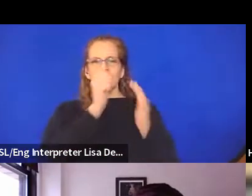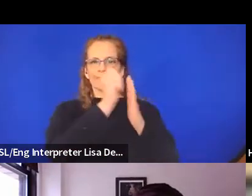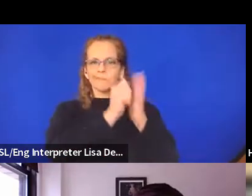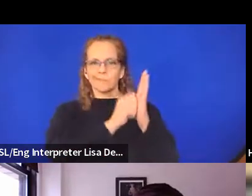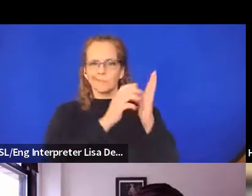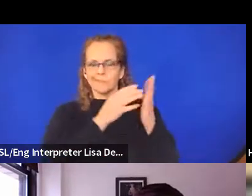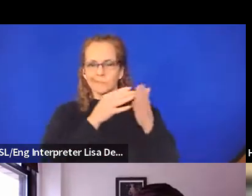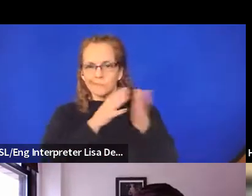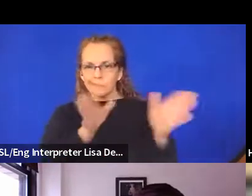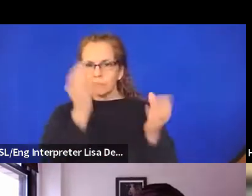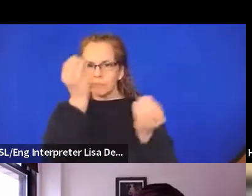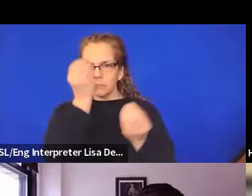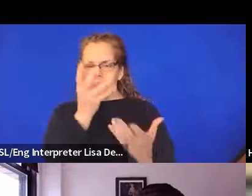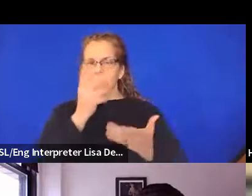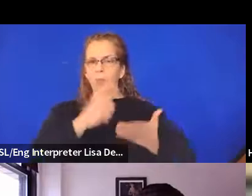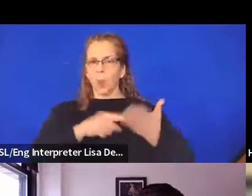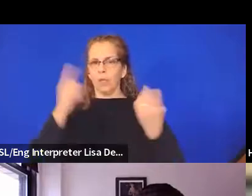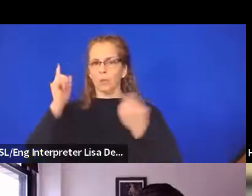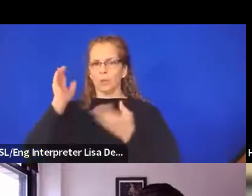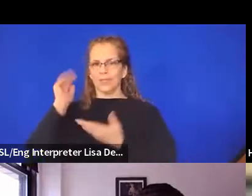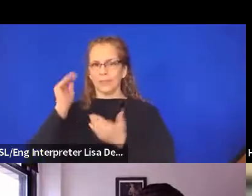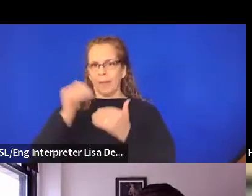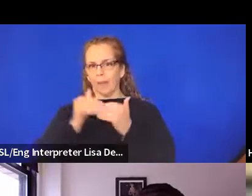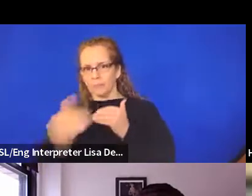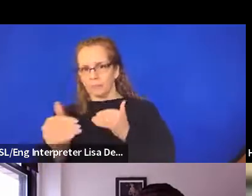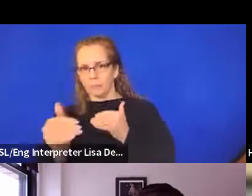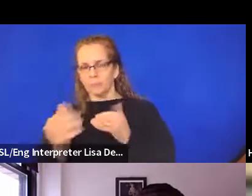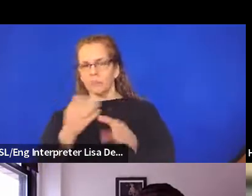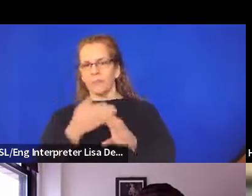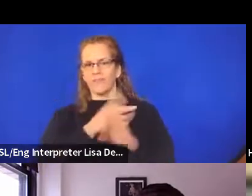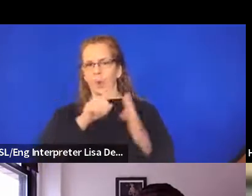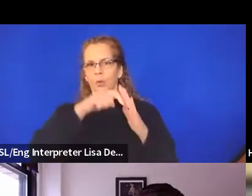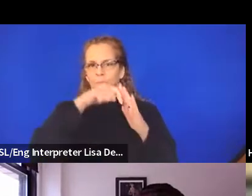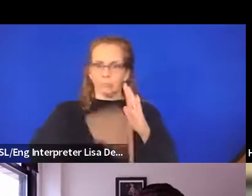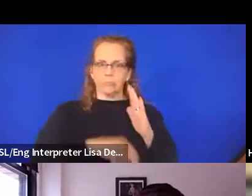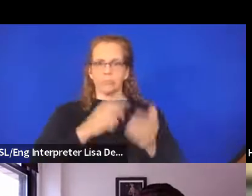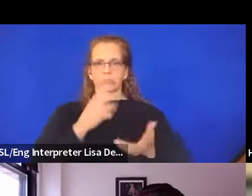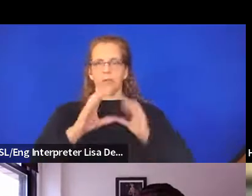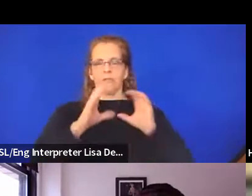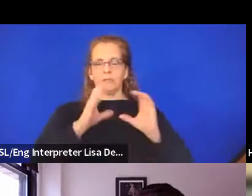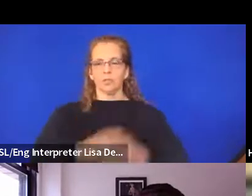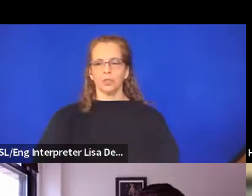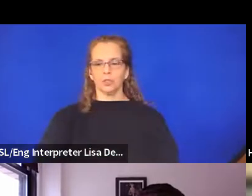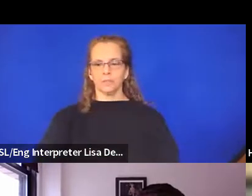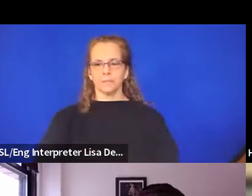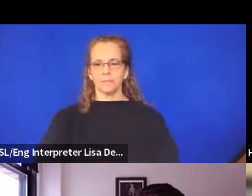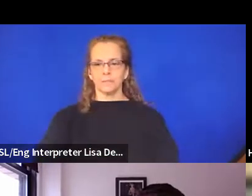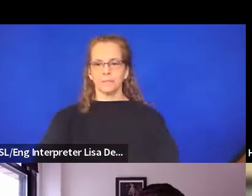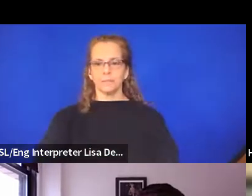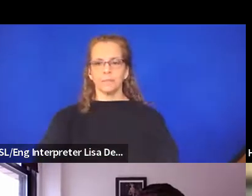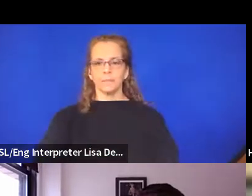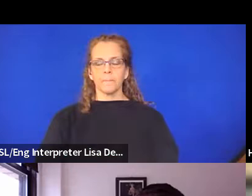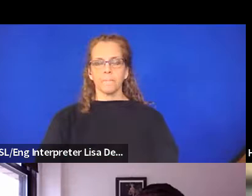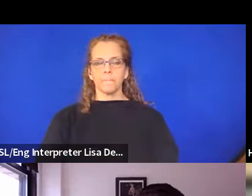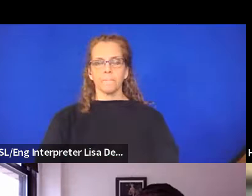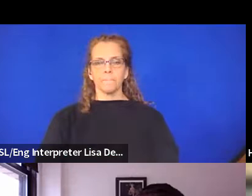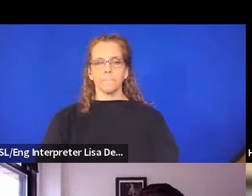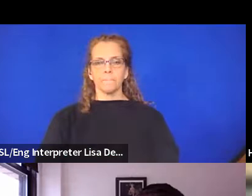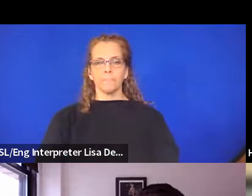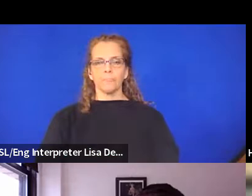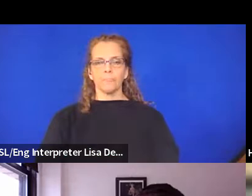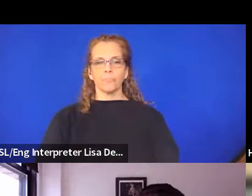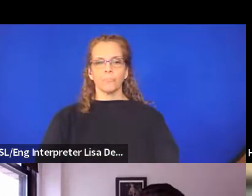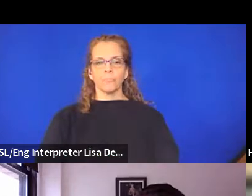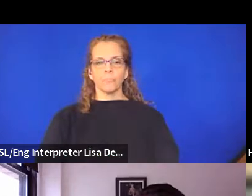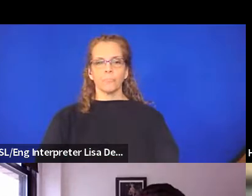from the rest of the afternoon before we dive into conversation. So in advance, Art New York staff